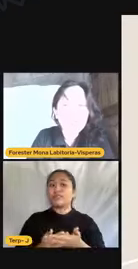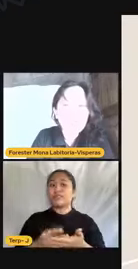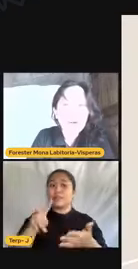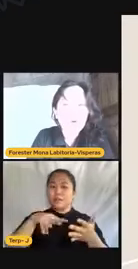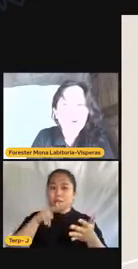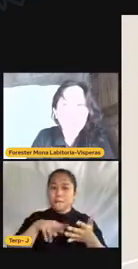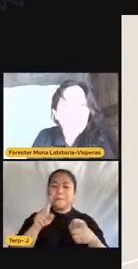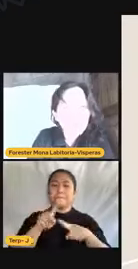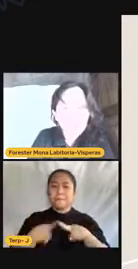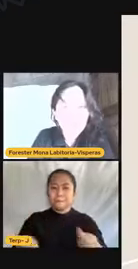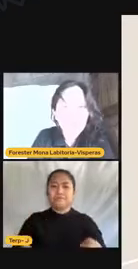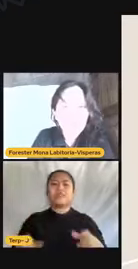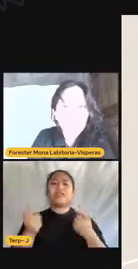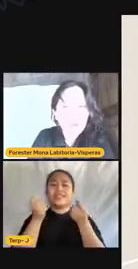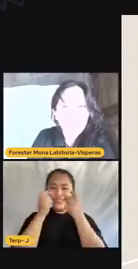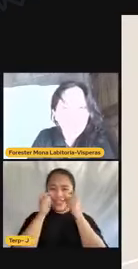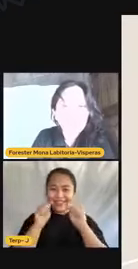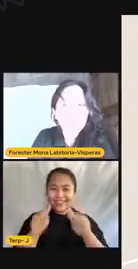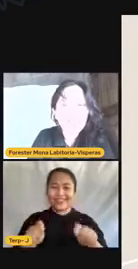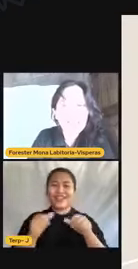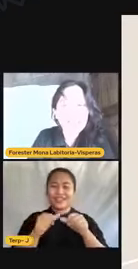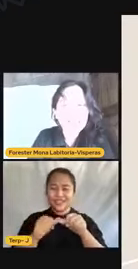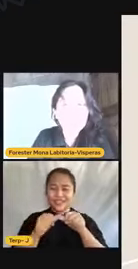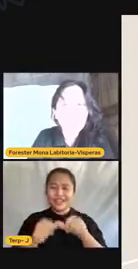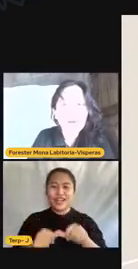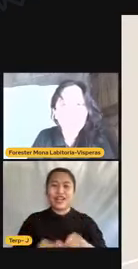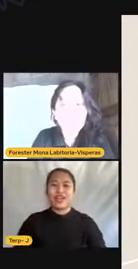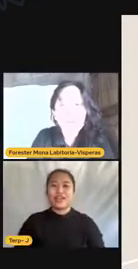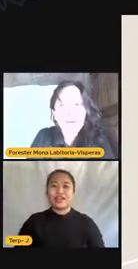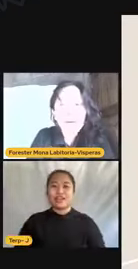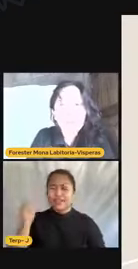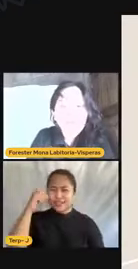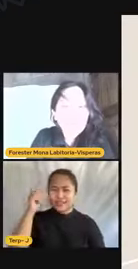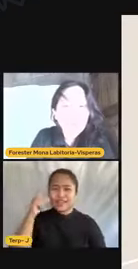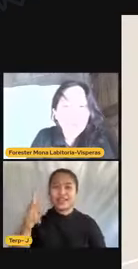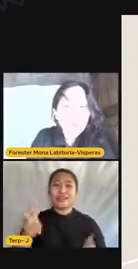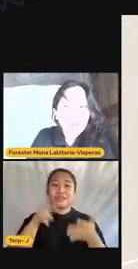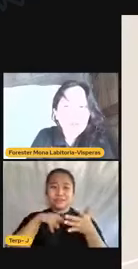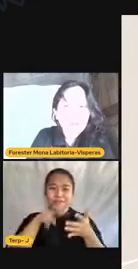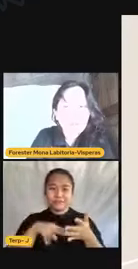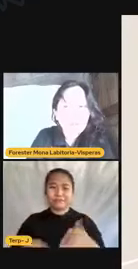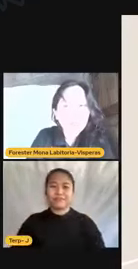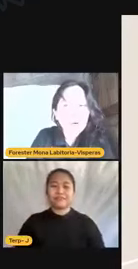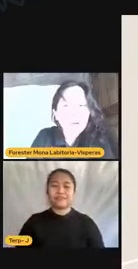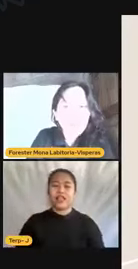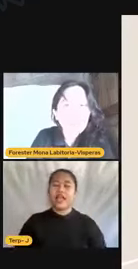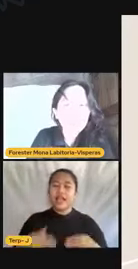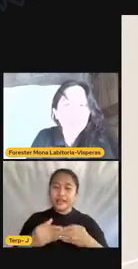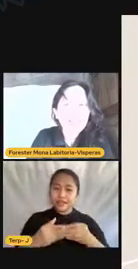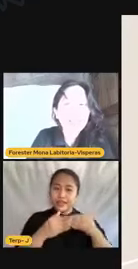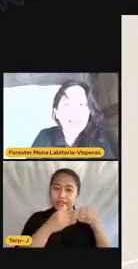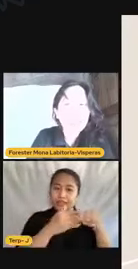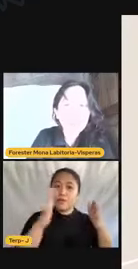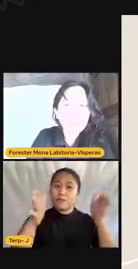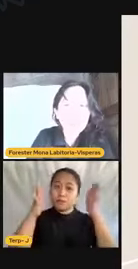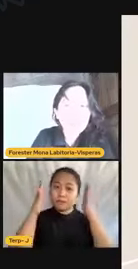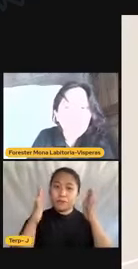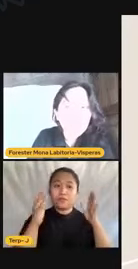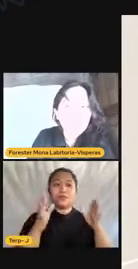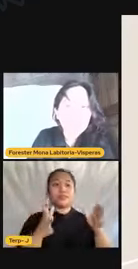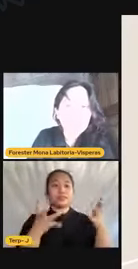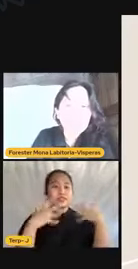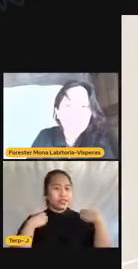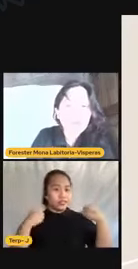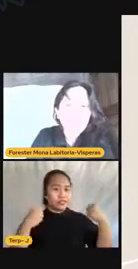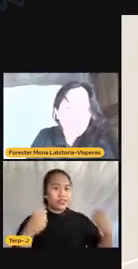very well now. Very smart sa comprehension and analysis pa. We guided her and focused on her strength and supported